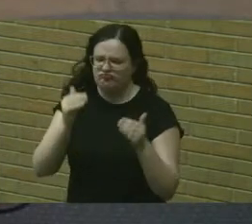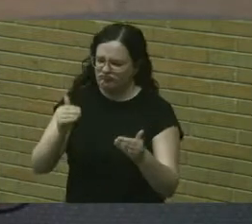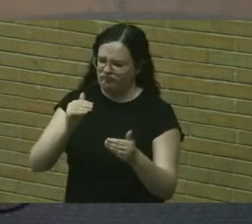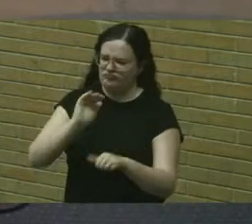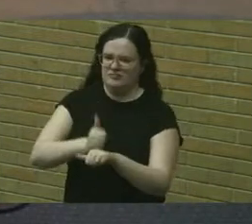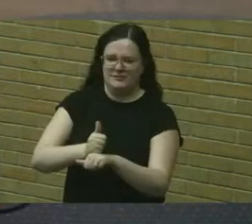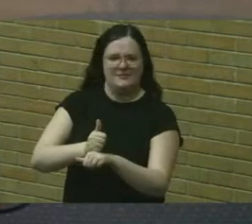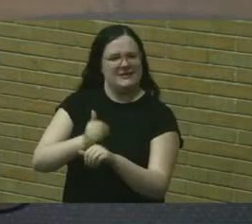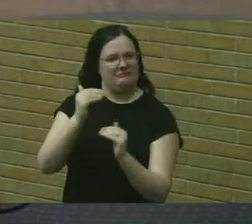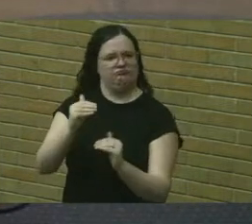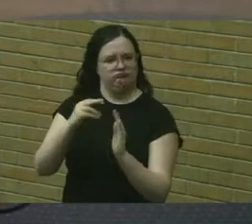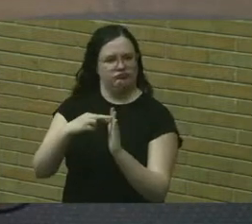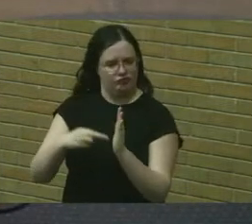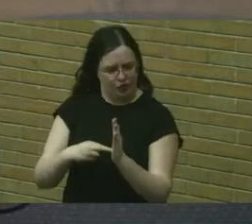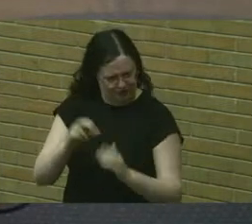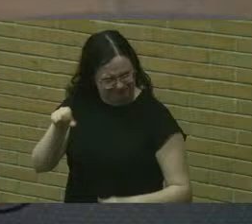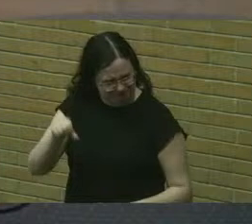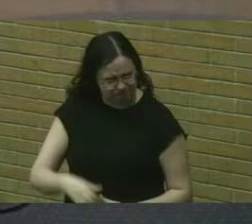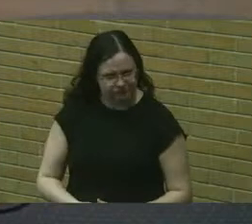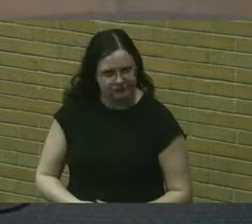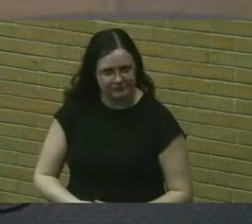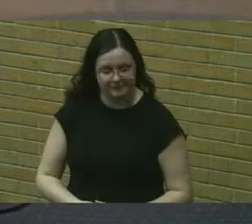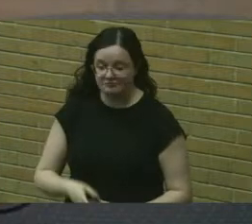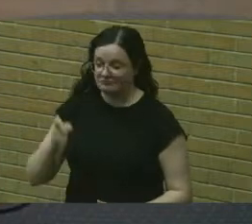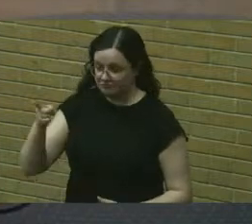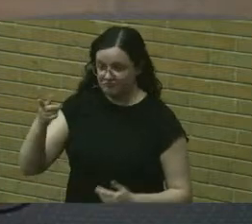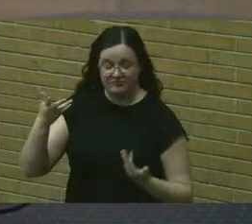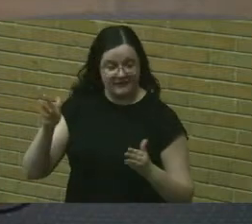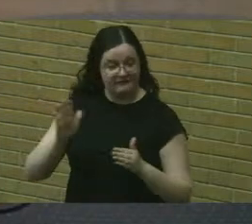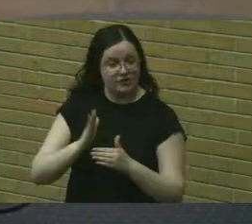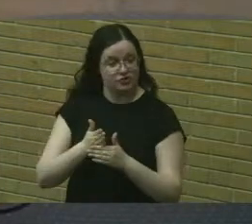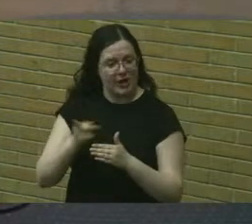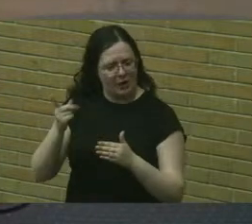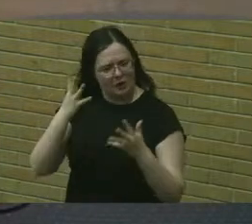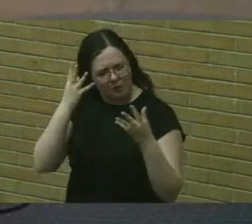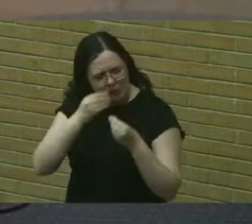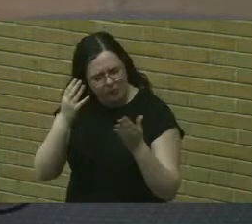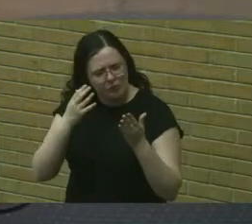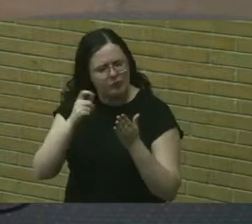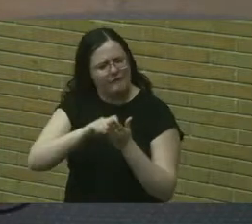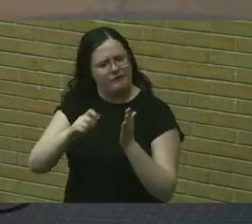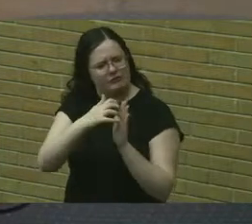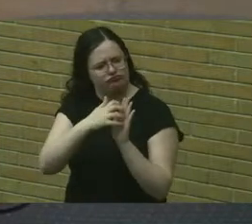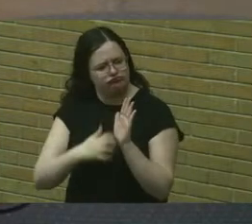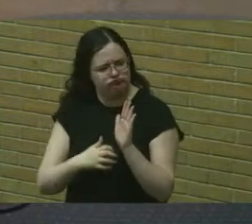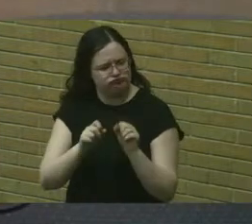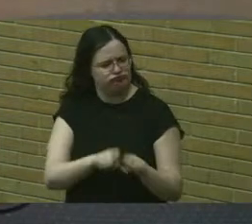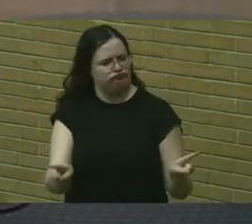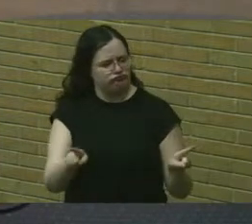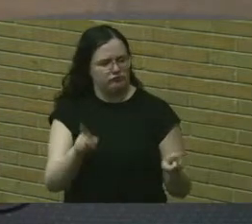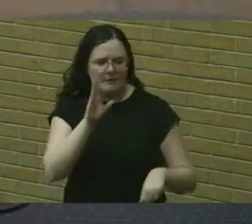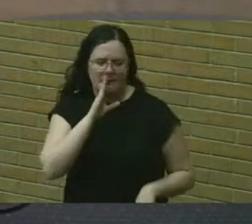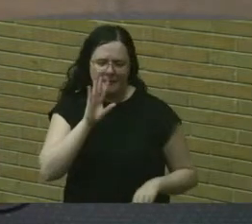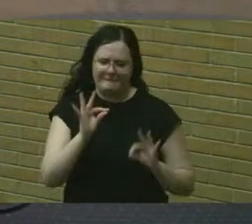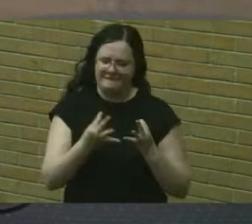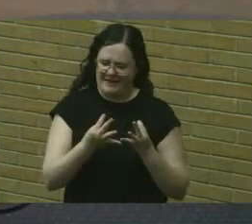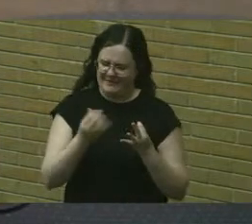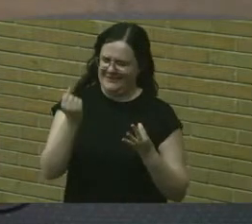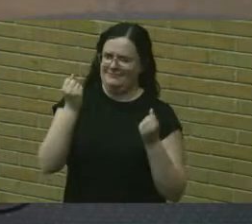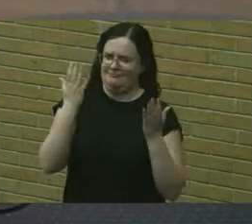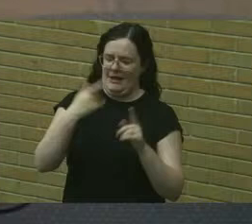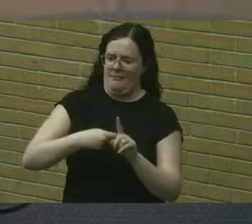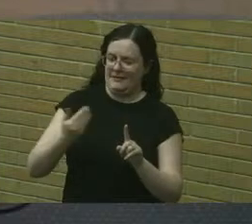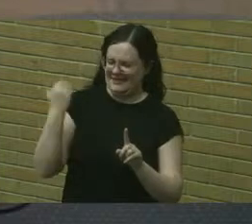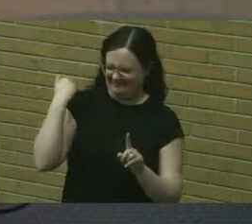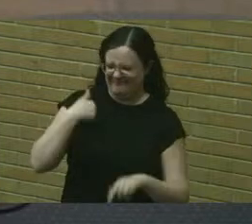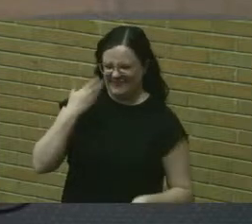about tonight. And he shared this in a beautifully crafted communication with Brighton families a couple of months ago. I know many of you have seen it, and it's been quoted